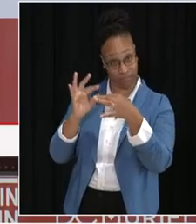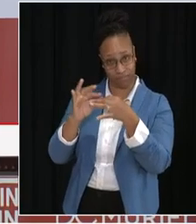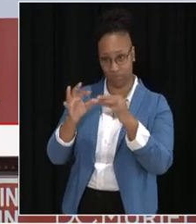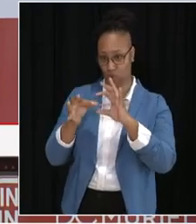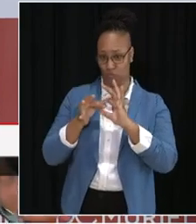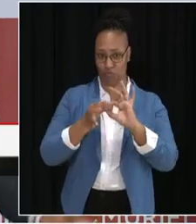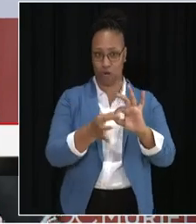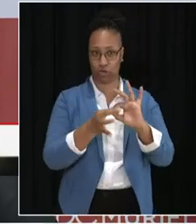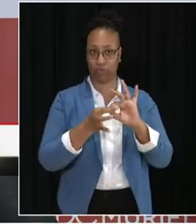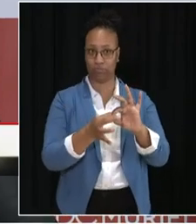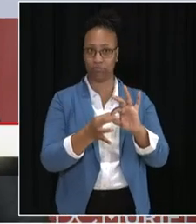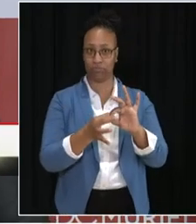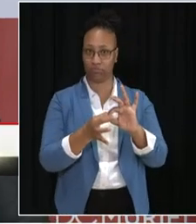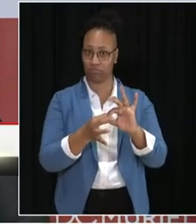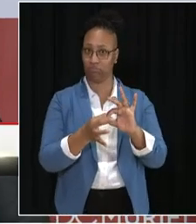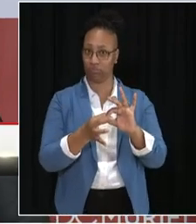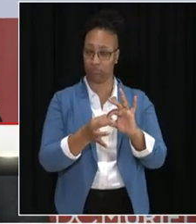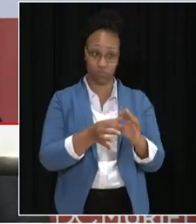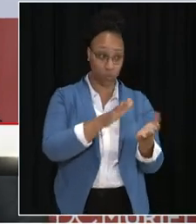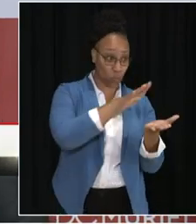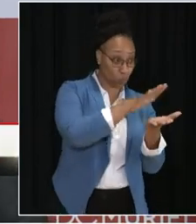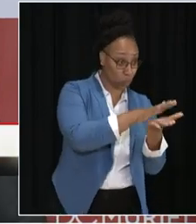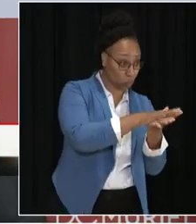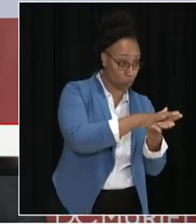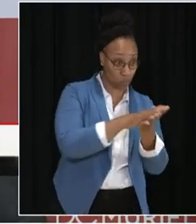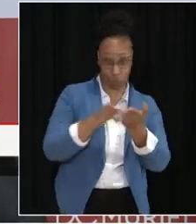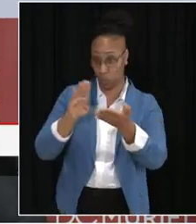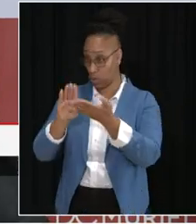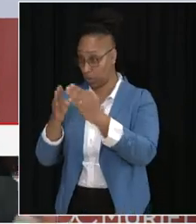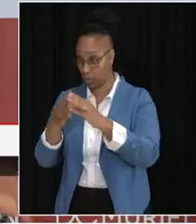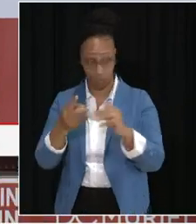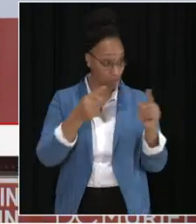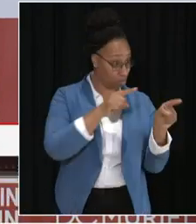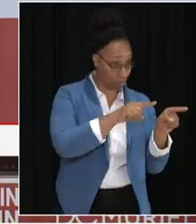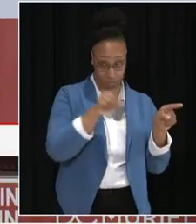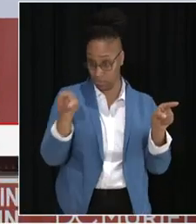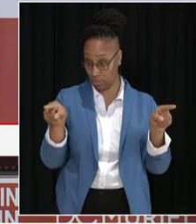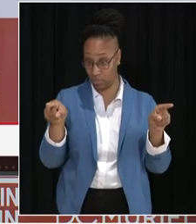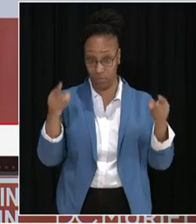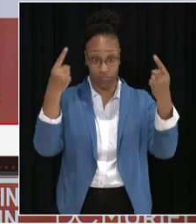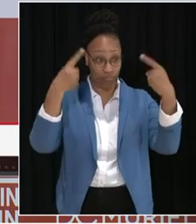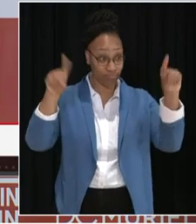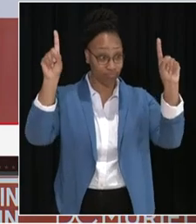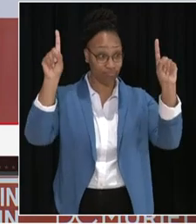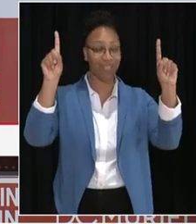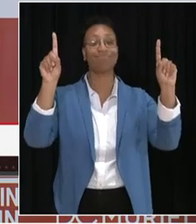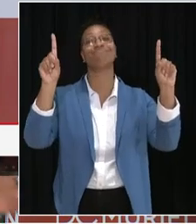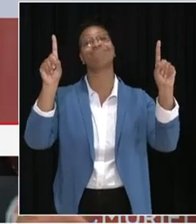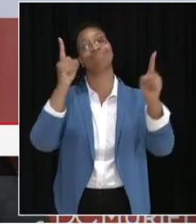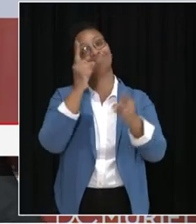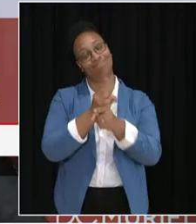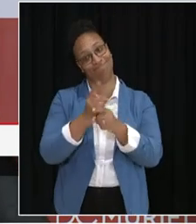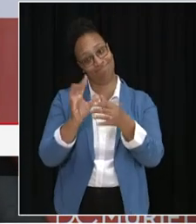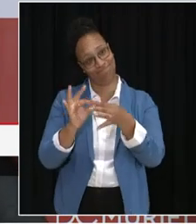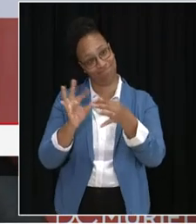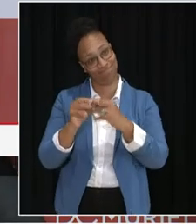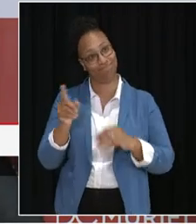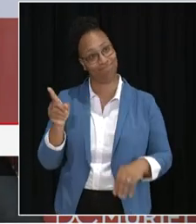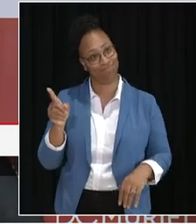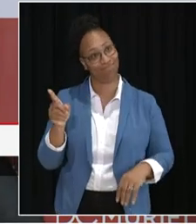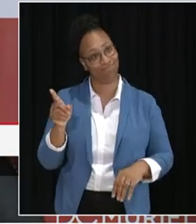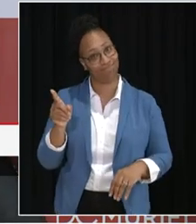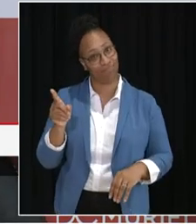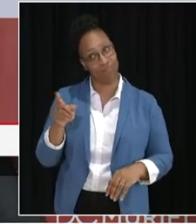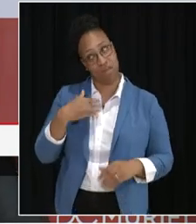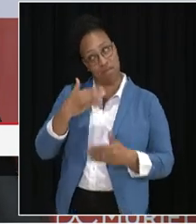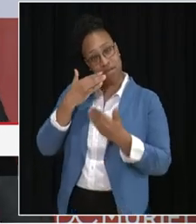When a school thrives, the community thrives, and when a community thrives, school thrives. So thank you, sir, for your commitment to Ward 8 and to all of our students across